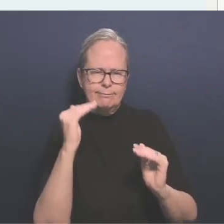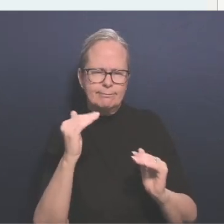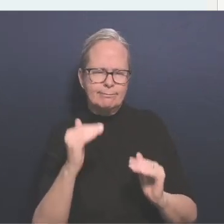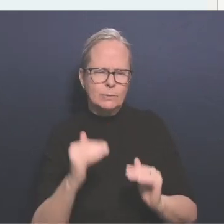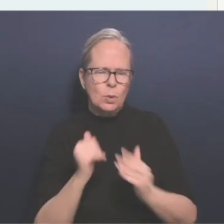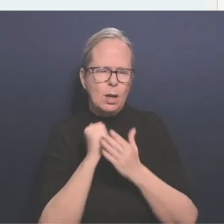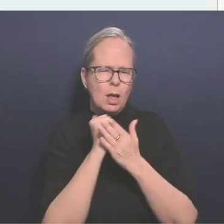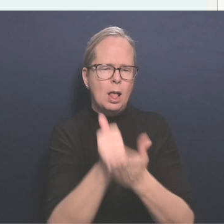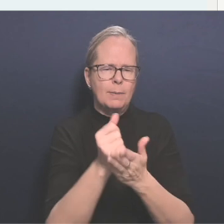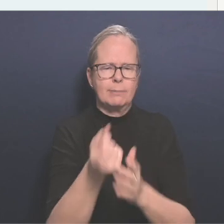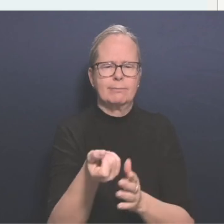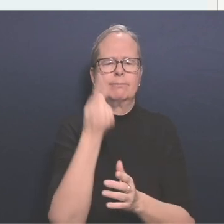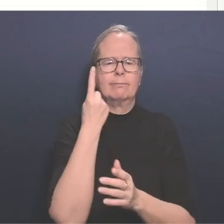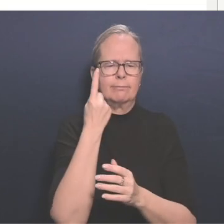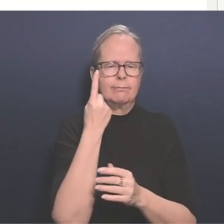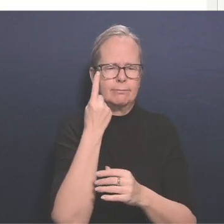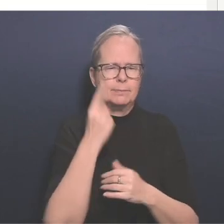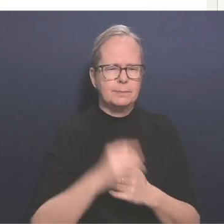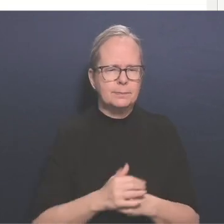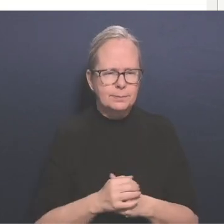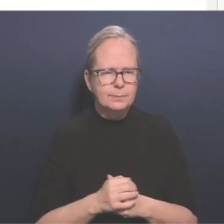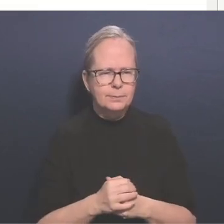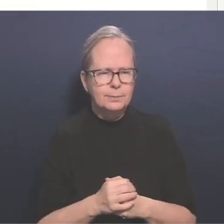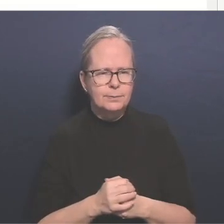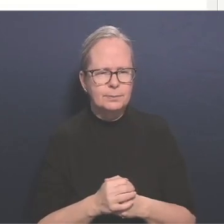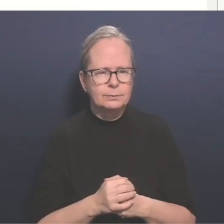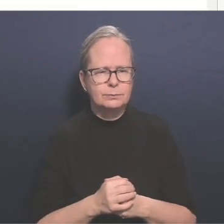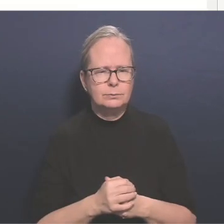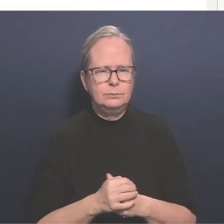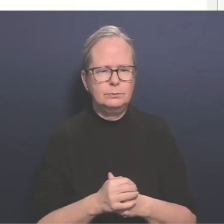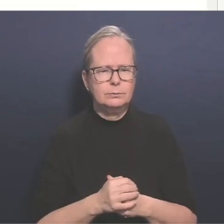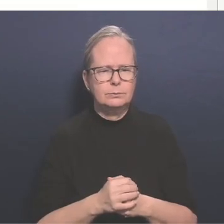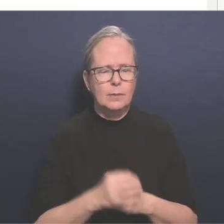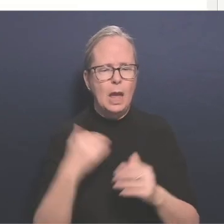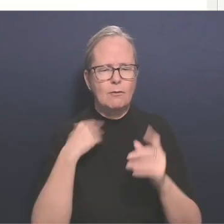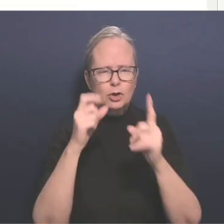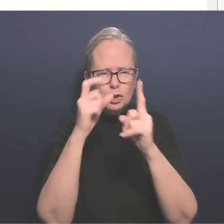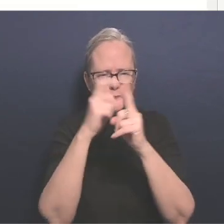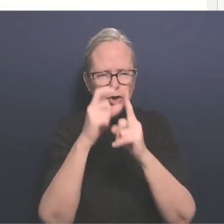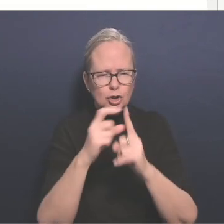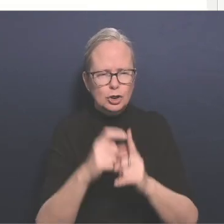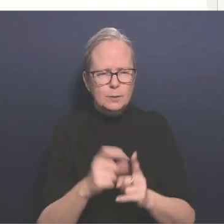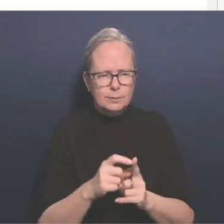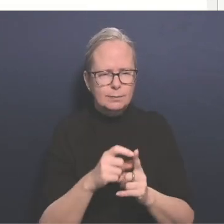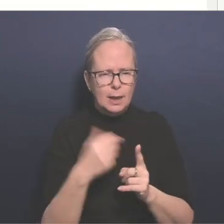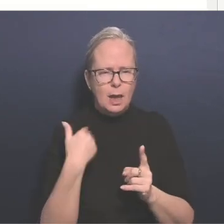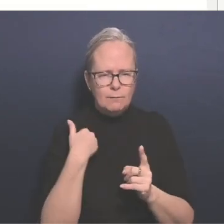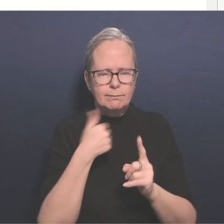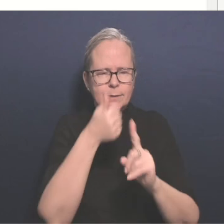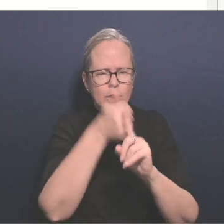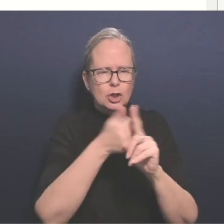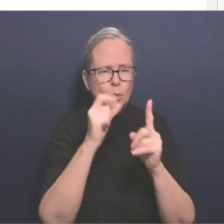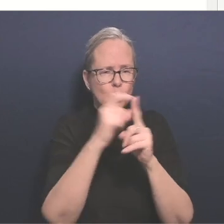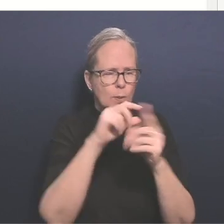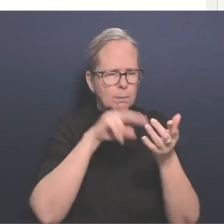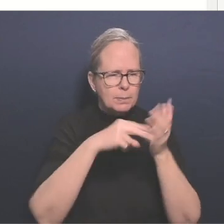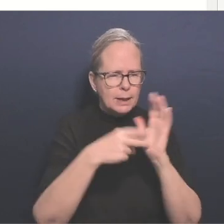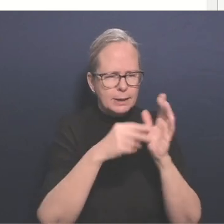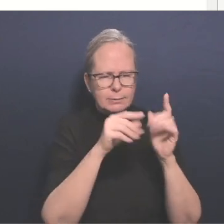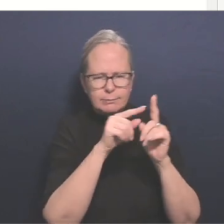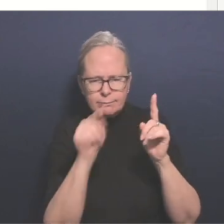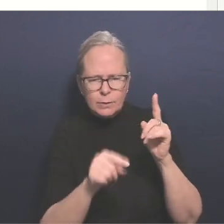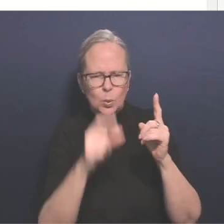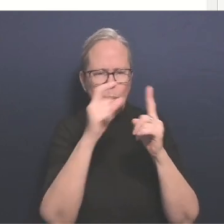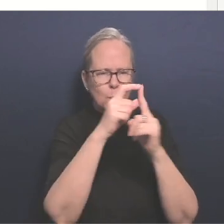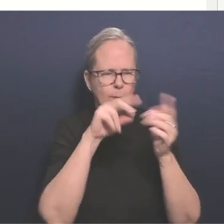Wayfinder, where you can go and get a listing of by benefit who can help